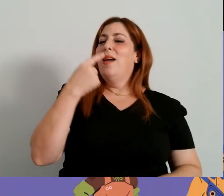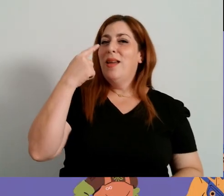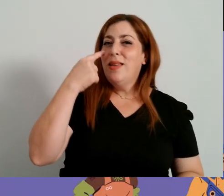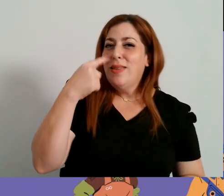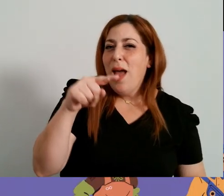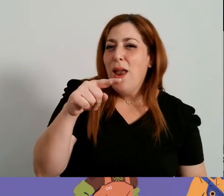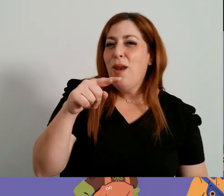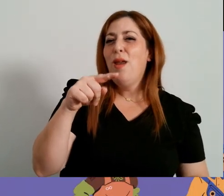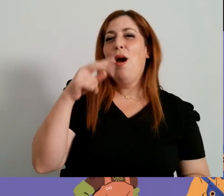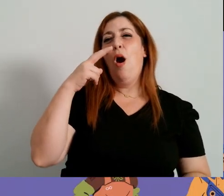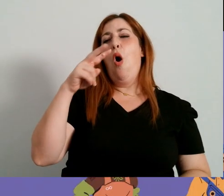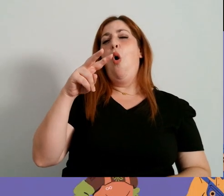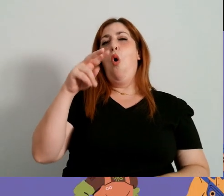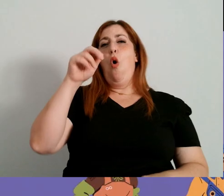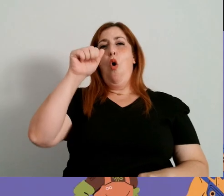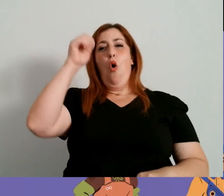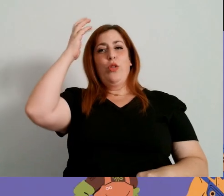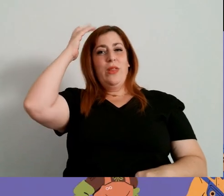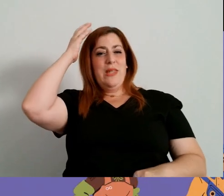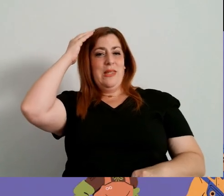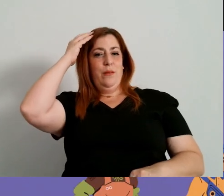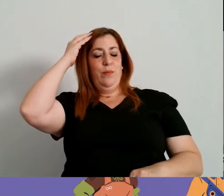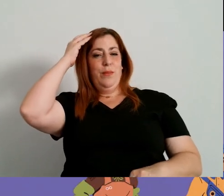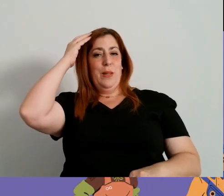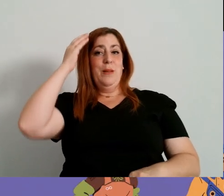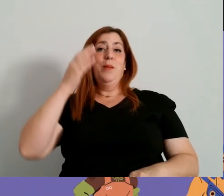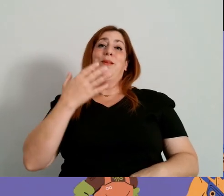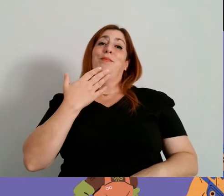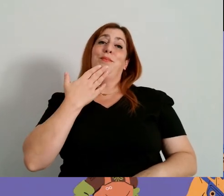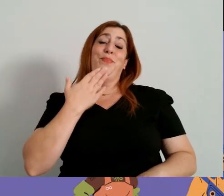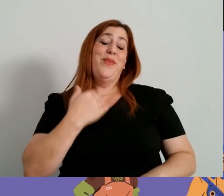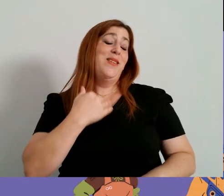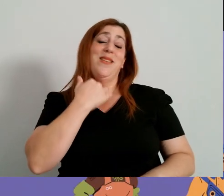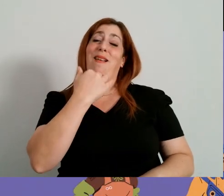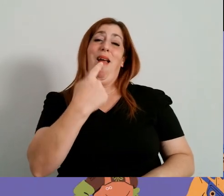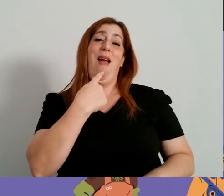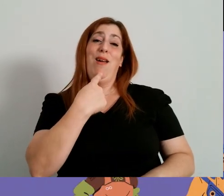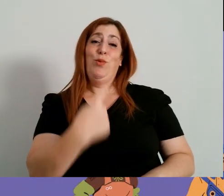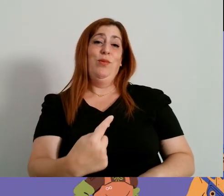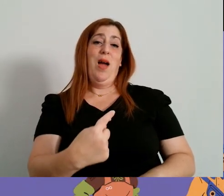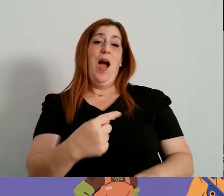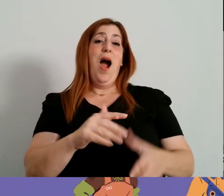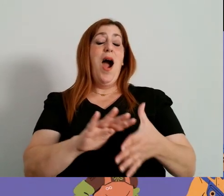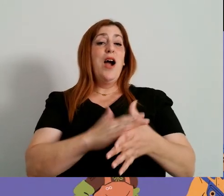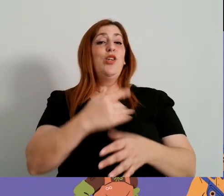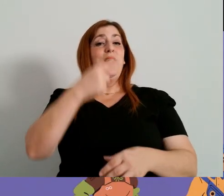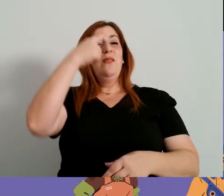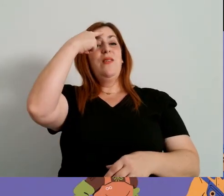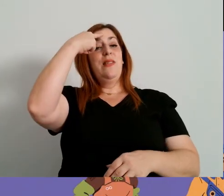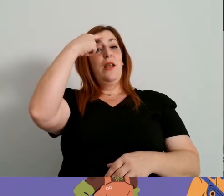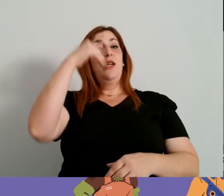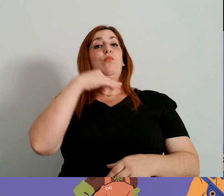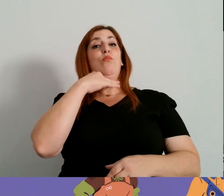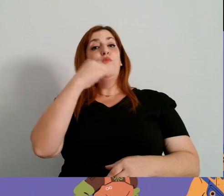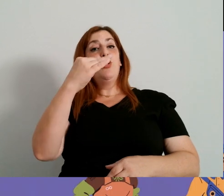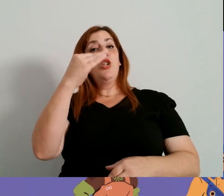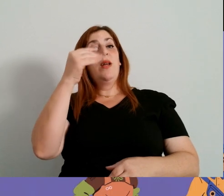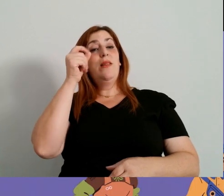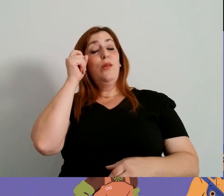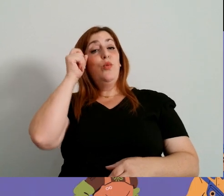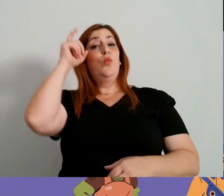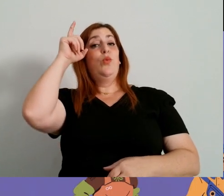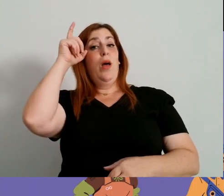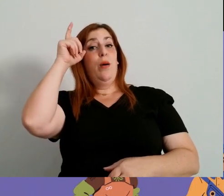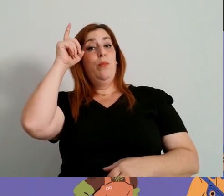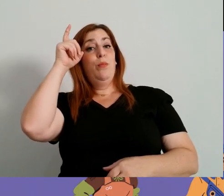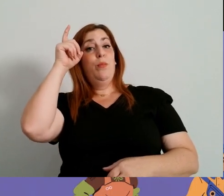unfortunately, it's not something that we typically want to hear, because it can be seen as quite dismissive.